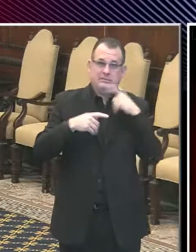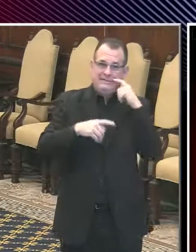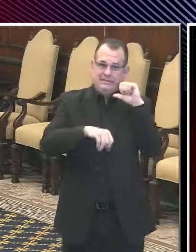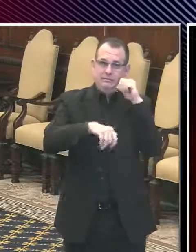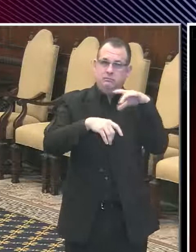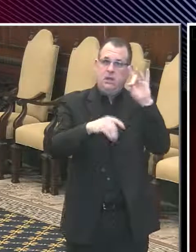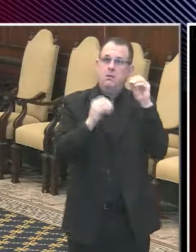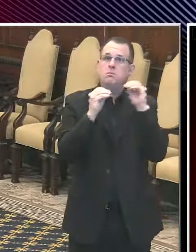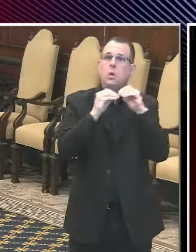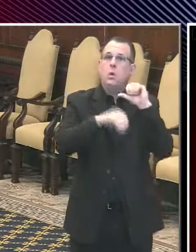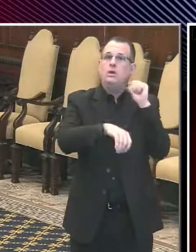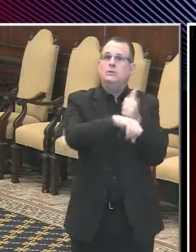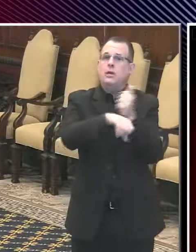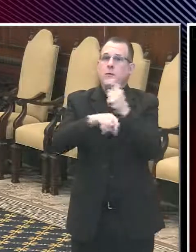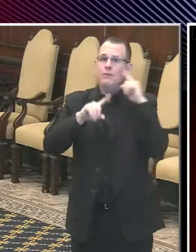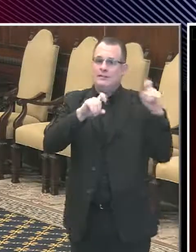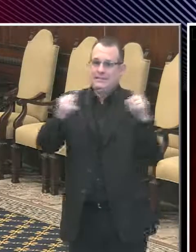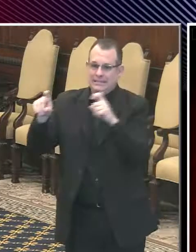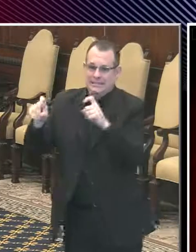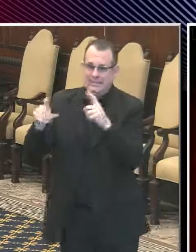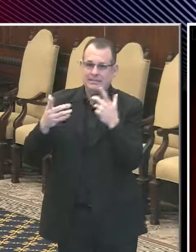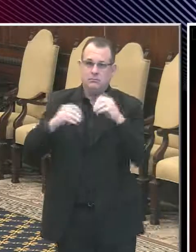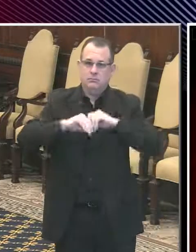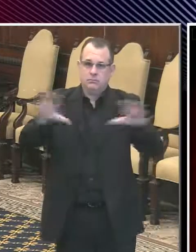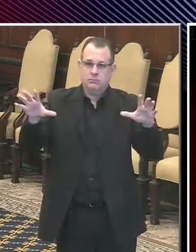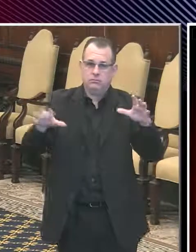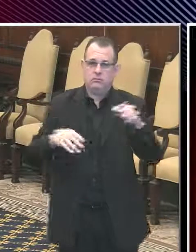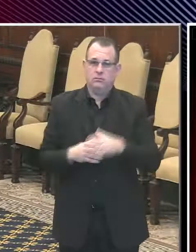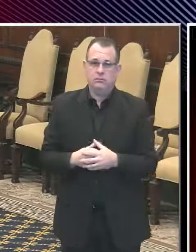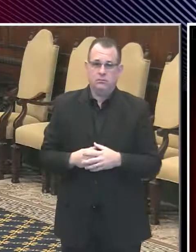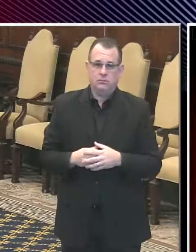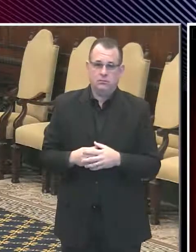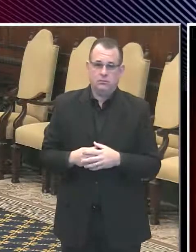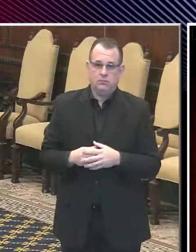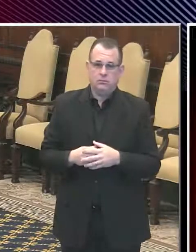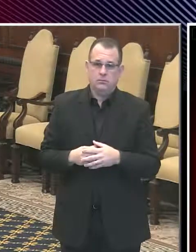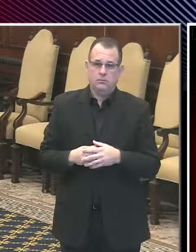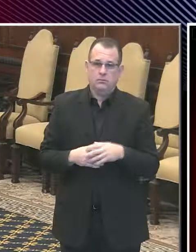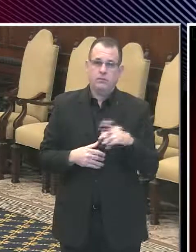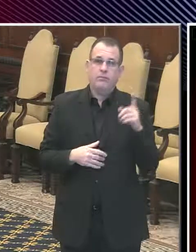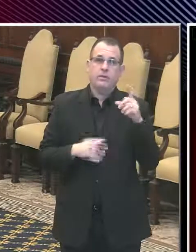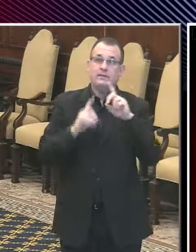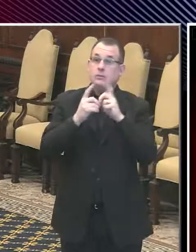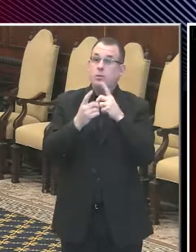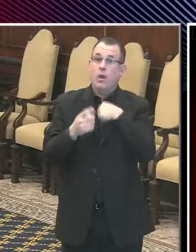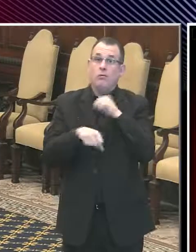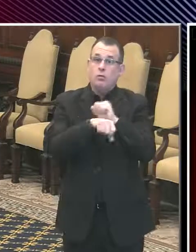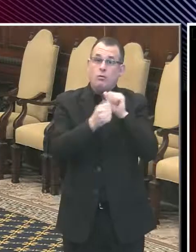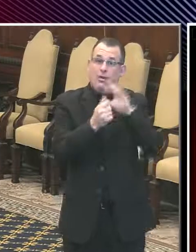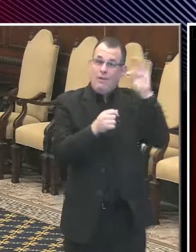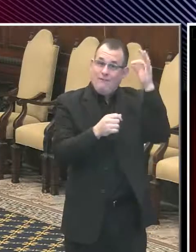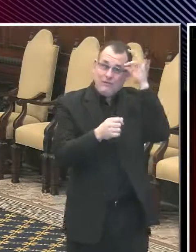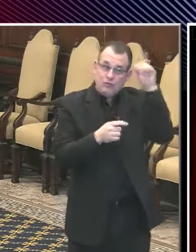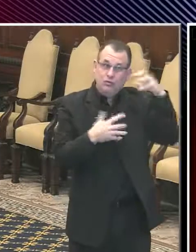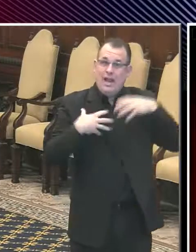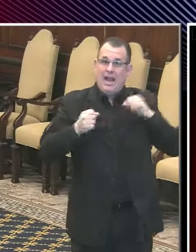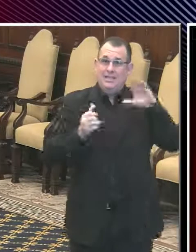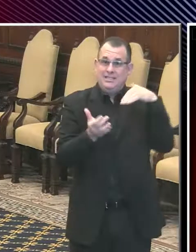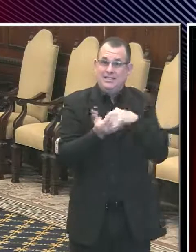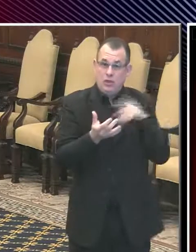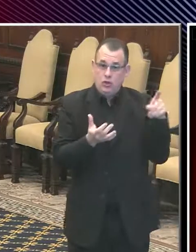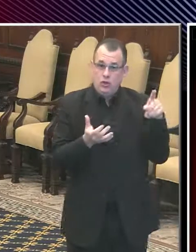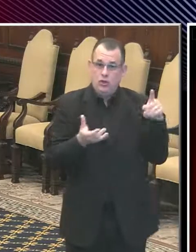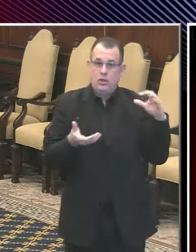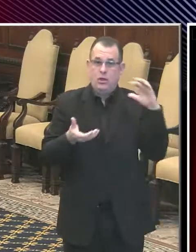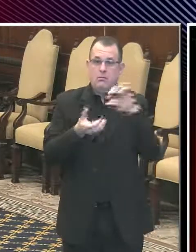health department, along with the Health Federation of Philadelphia, is working with federally qualified health centers in Philadelphia to expand testing